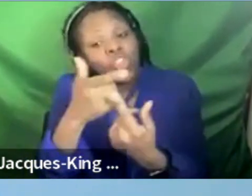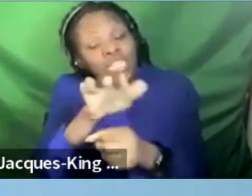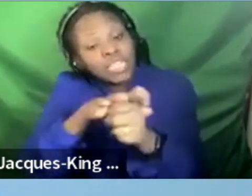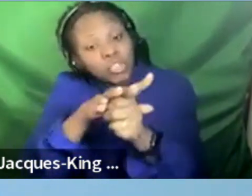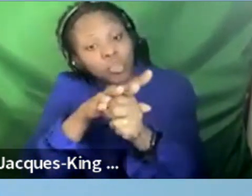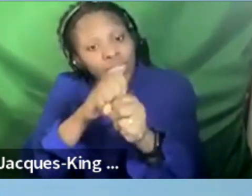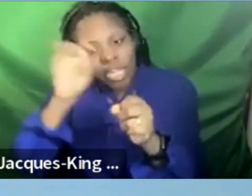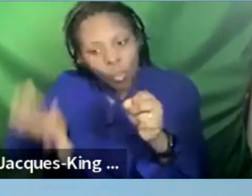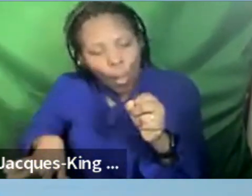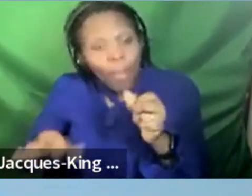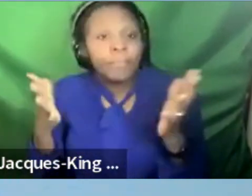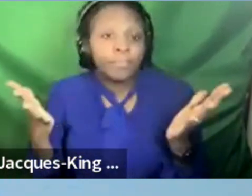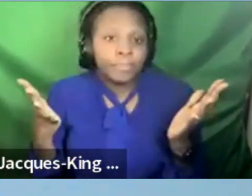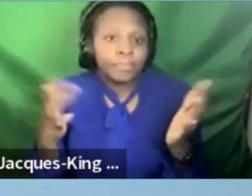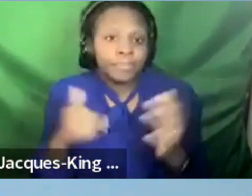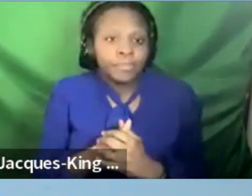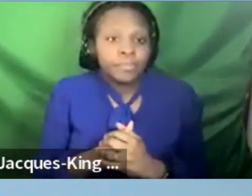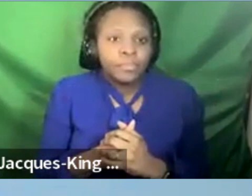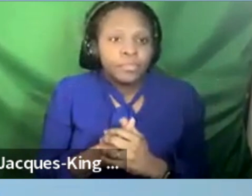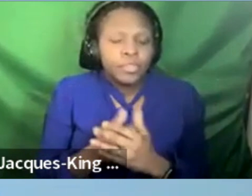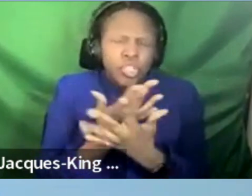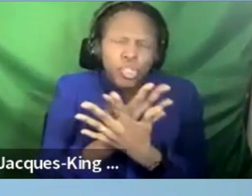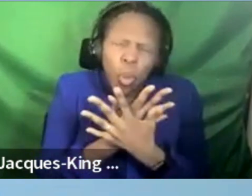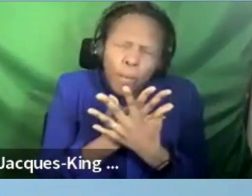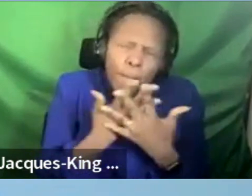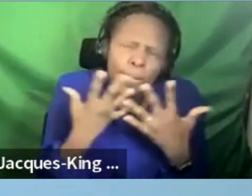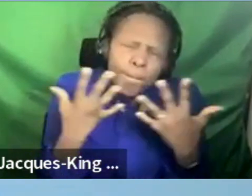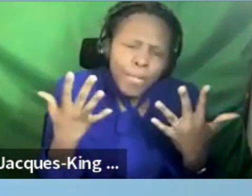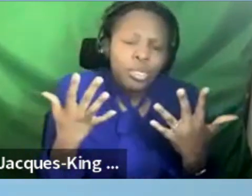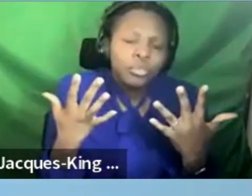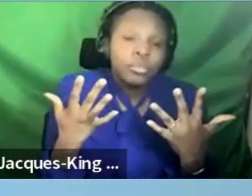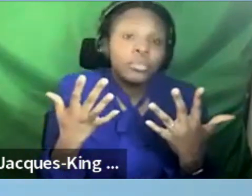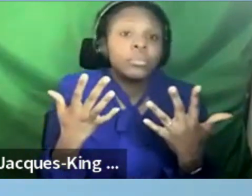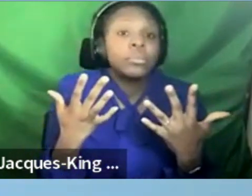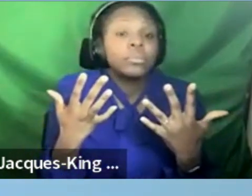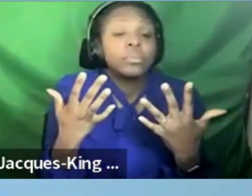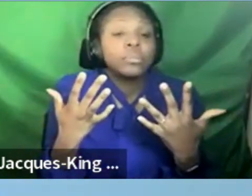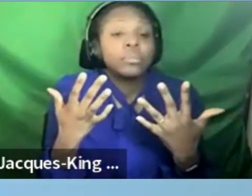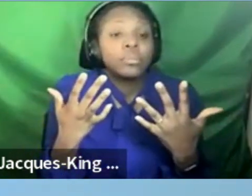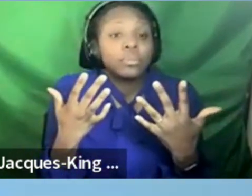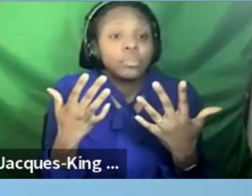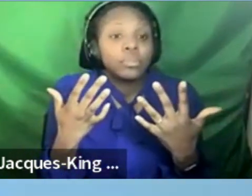different situations. And so much of it is about,